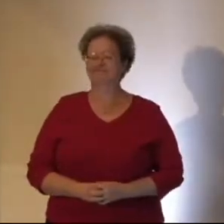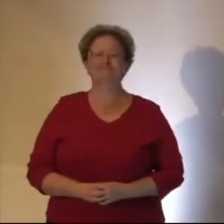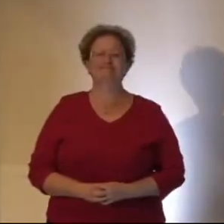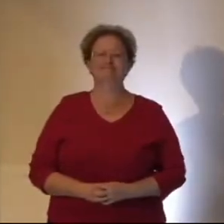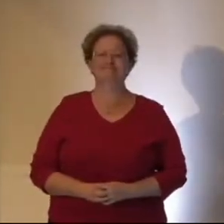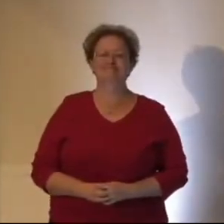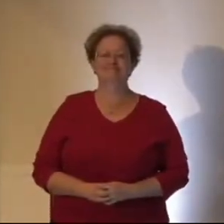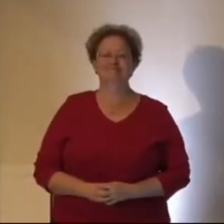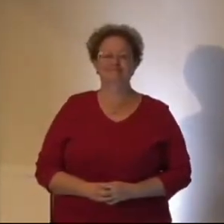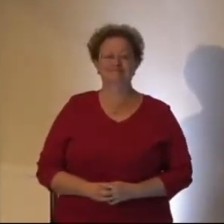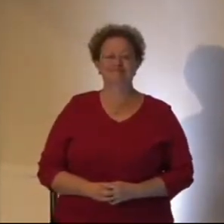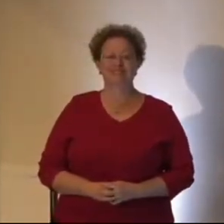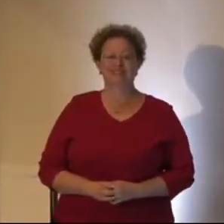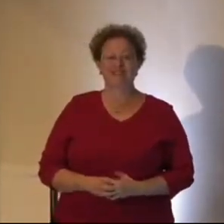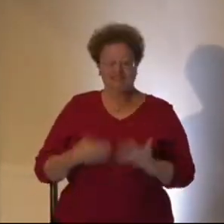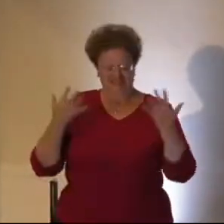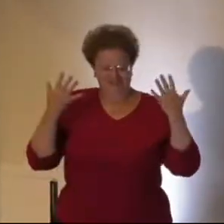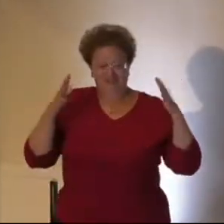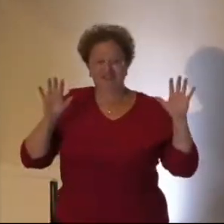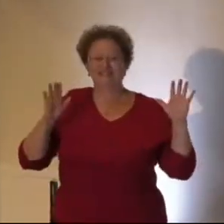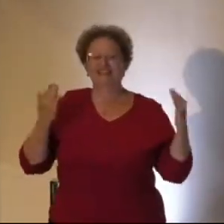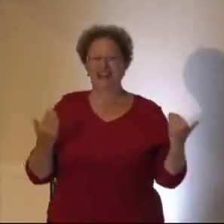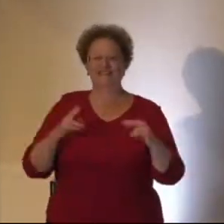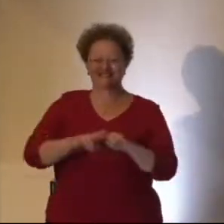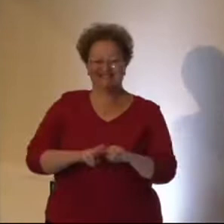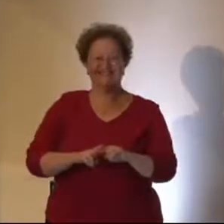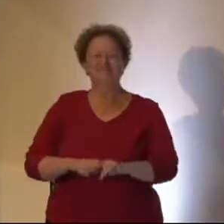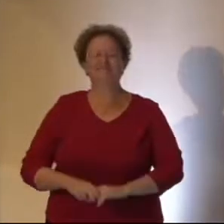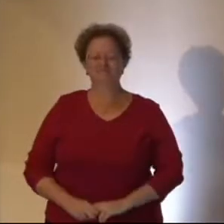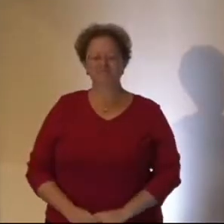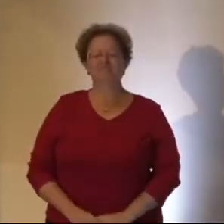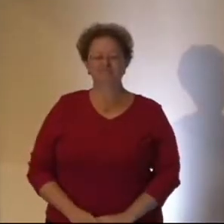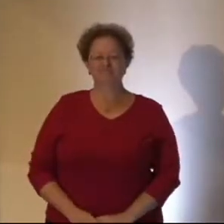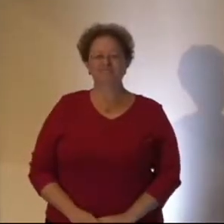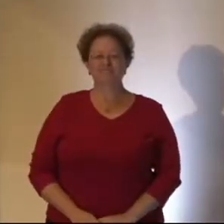Okay, now that you got that out of your system, you can sit down.